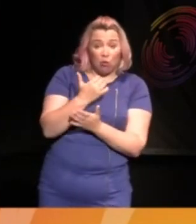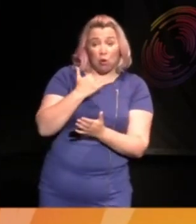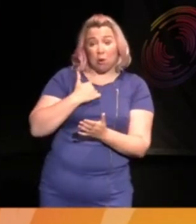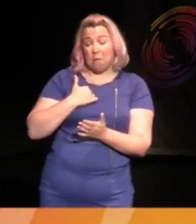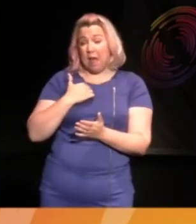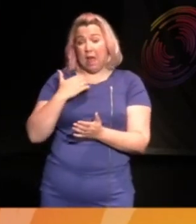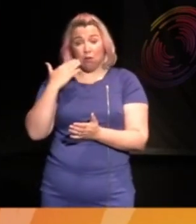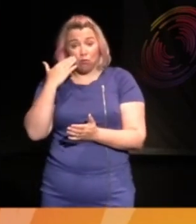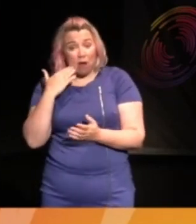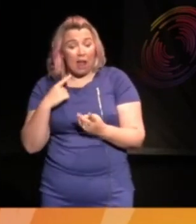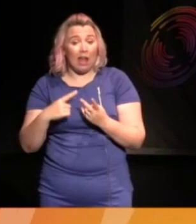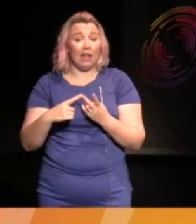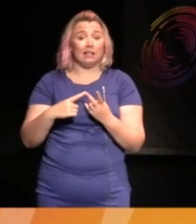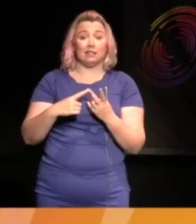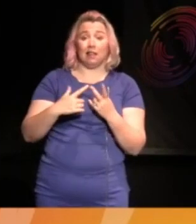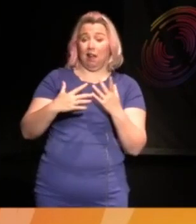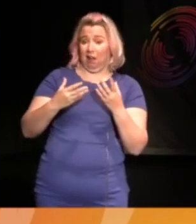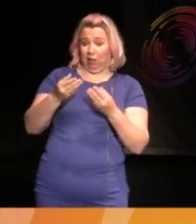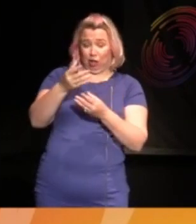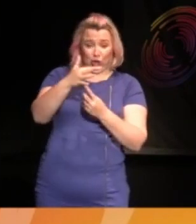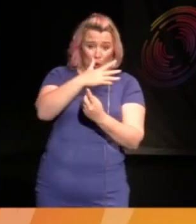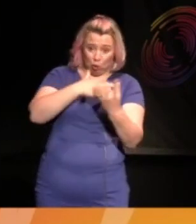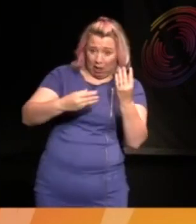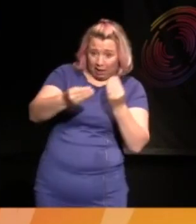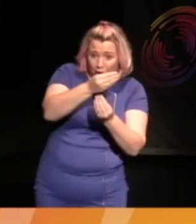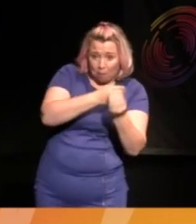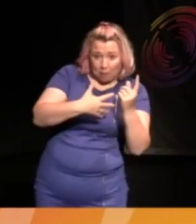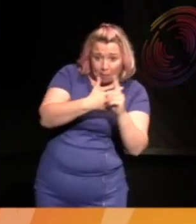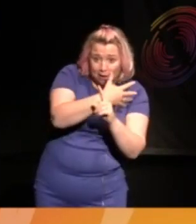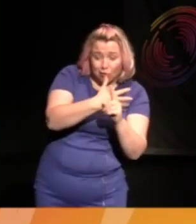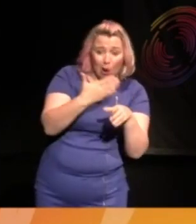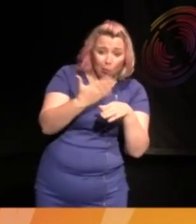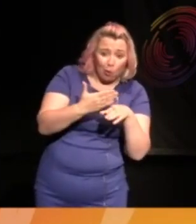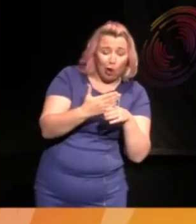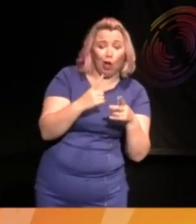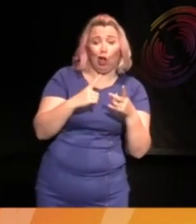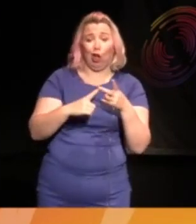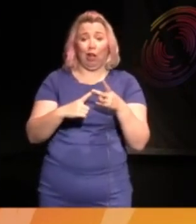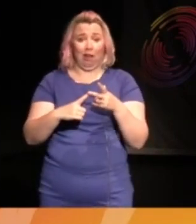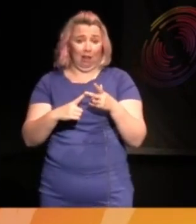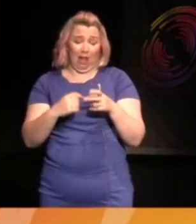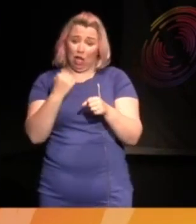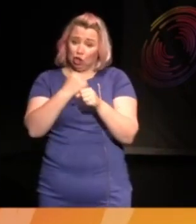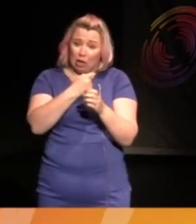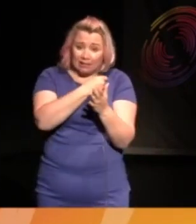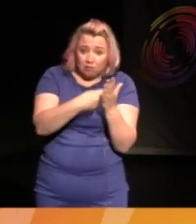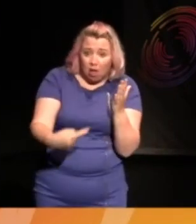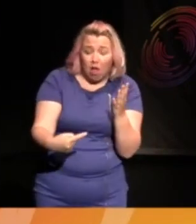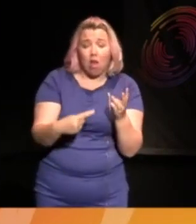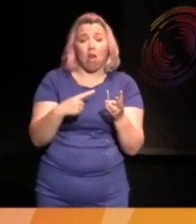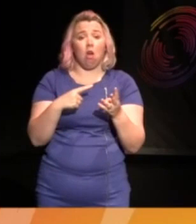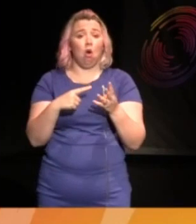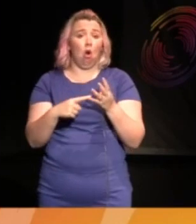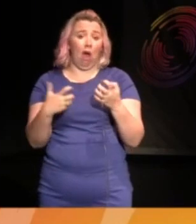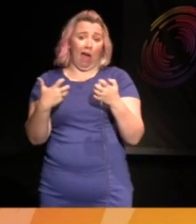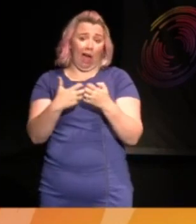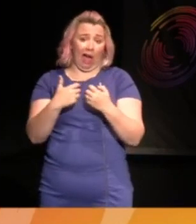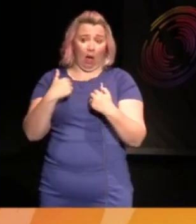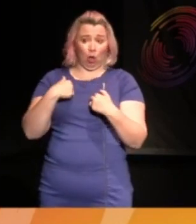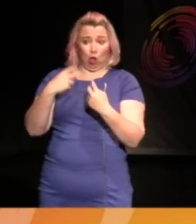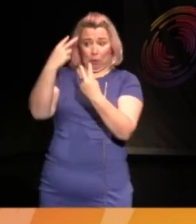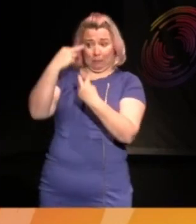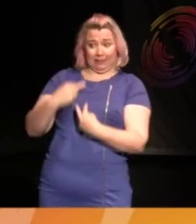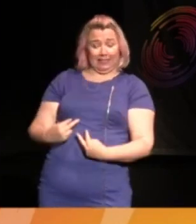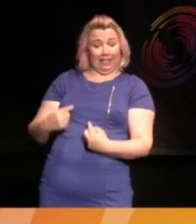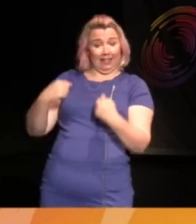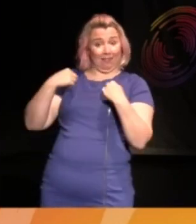race, my socioeconomic background, my sex or gender, or the way that I'm perceived to be. And it's just